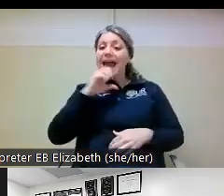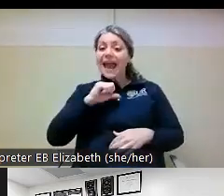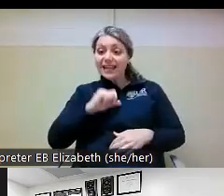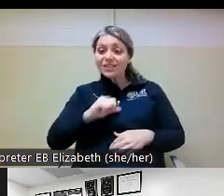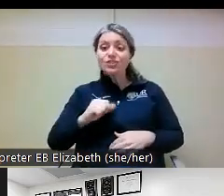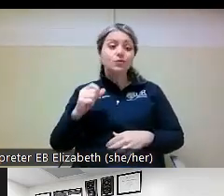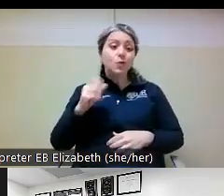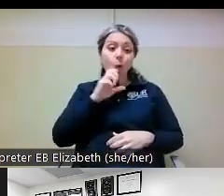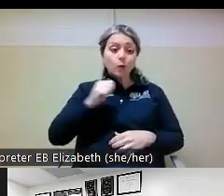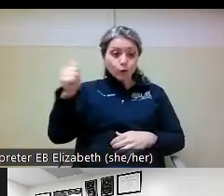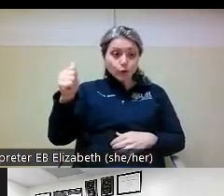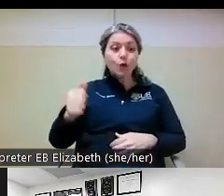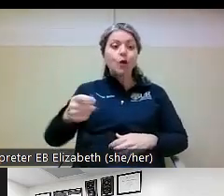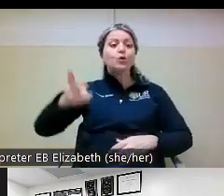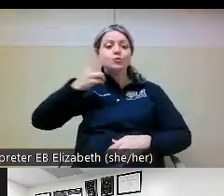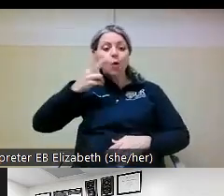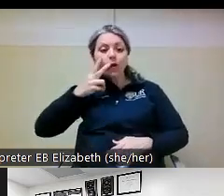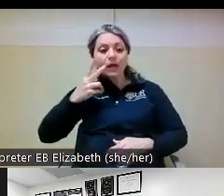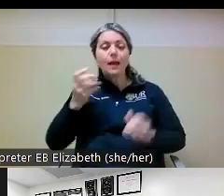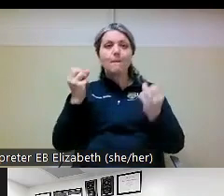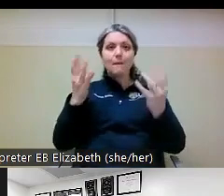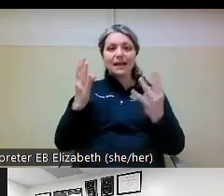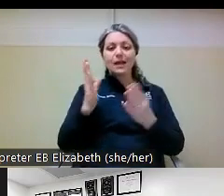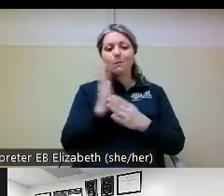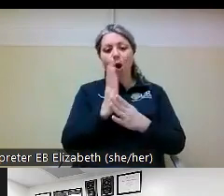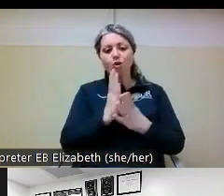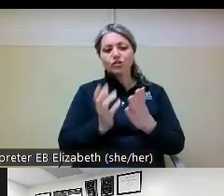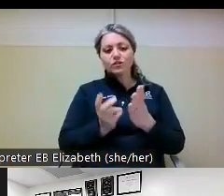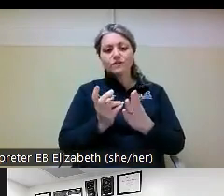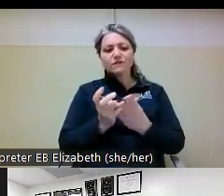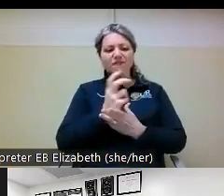factors for having persistent anal HPV.